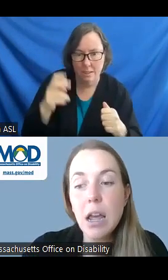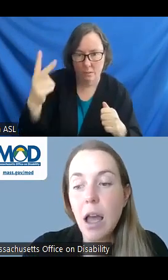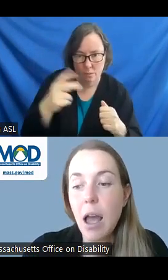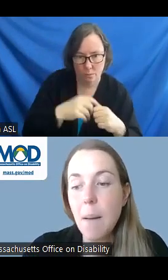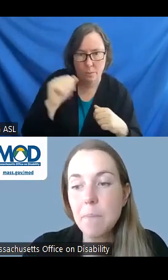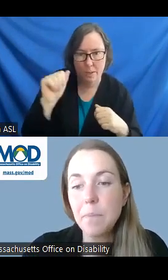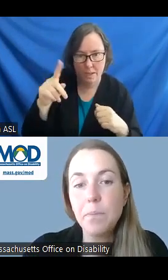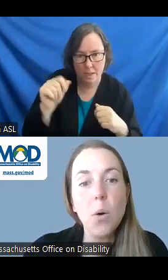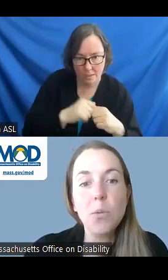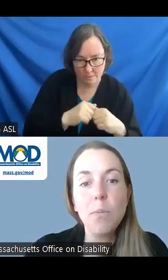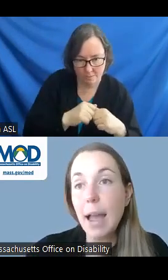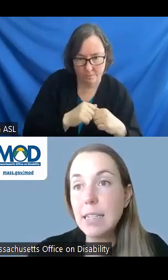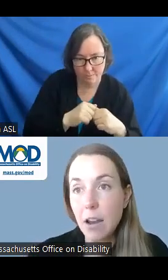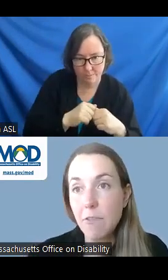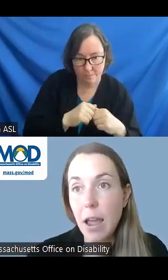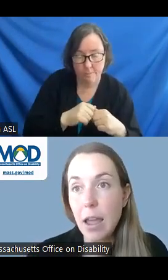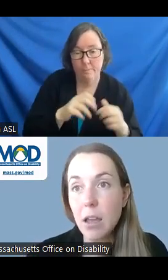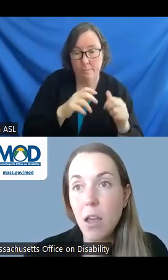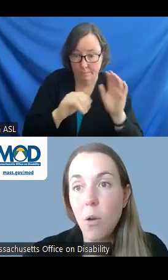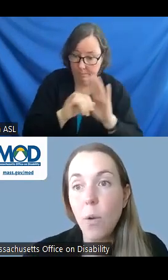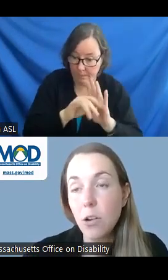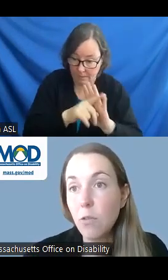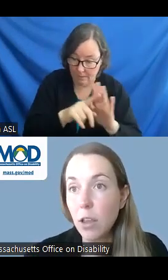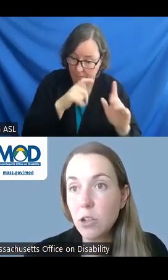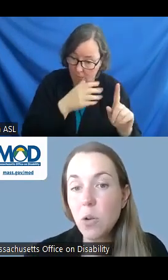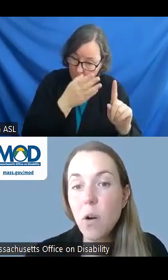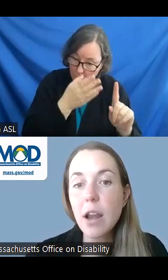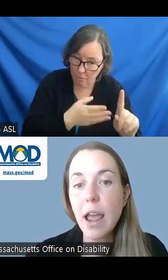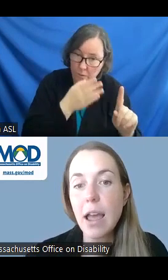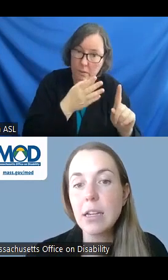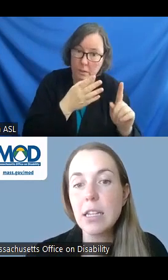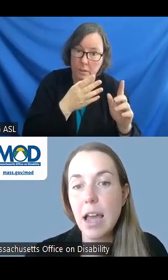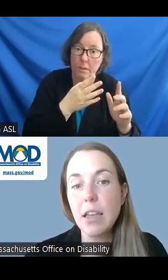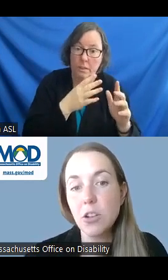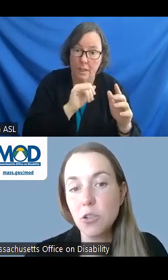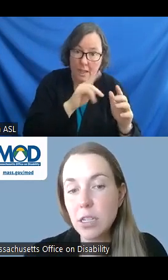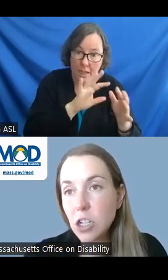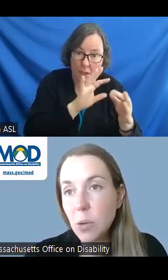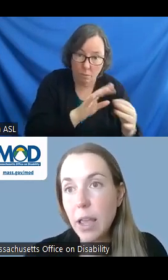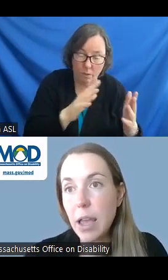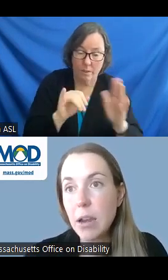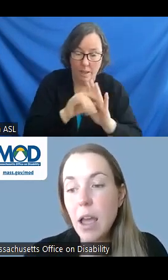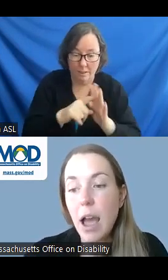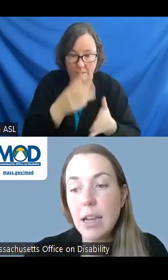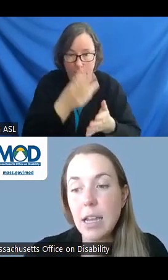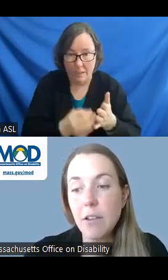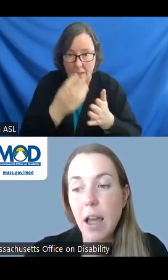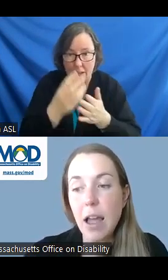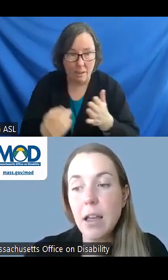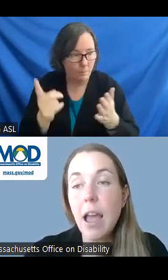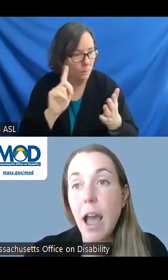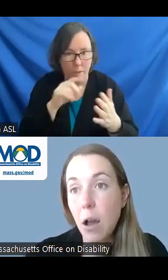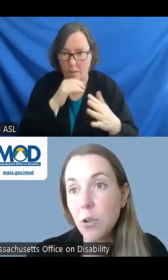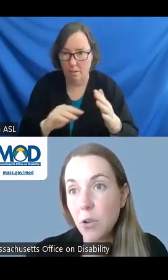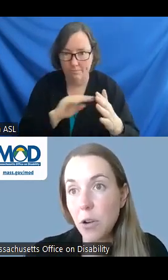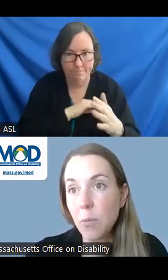Act, both by identifying where you're falling short and then in the transition plan,